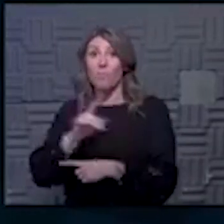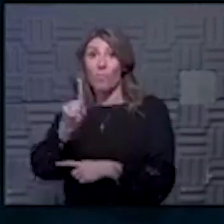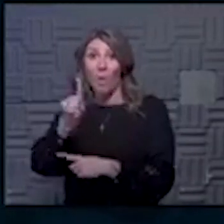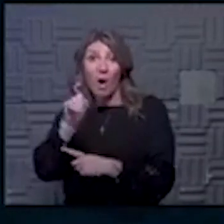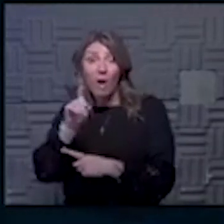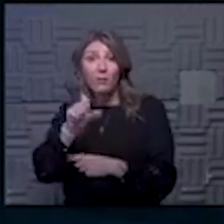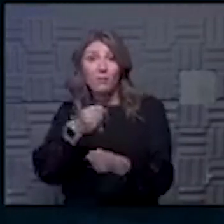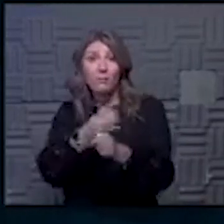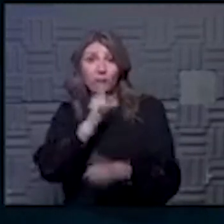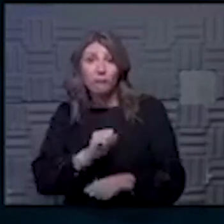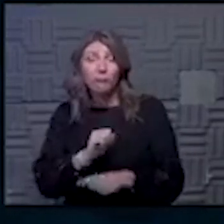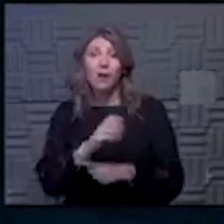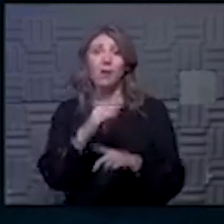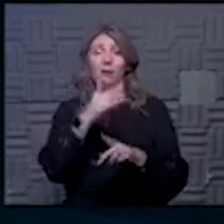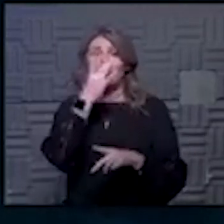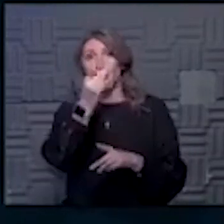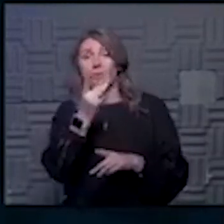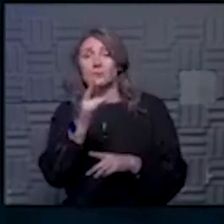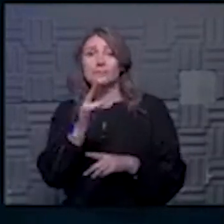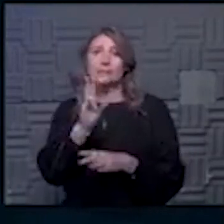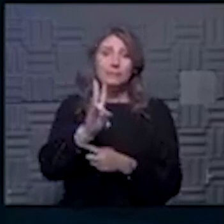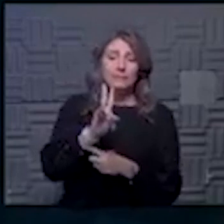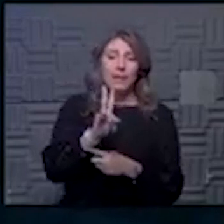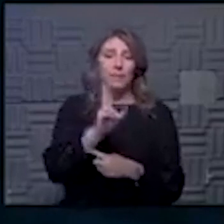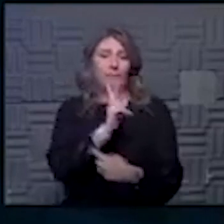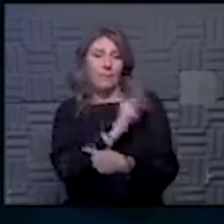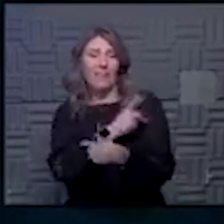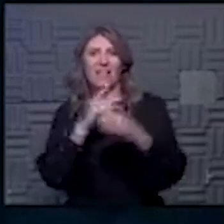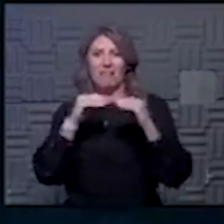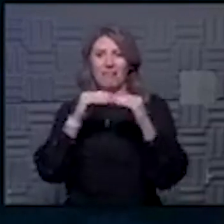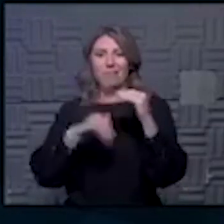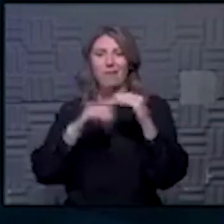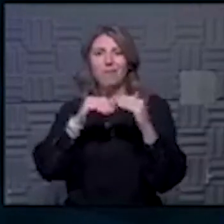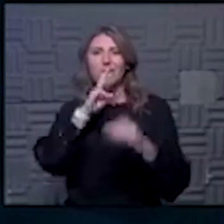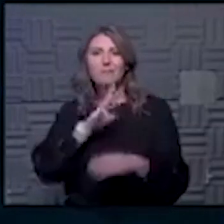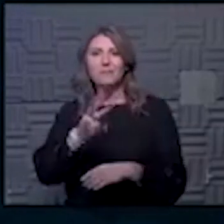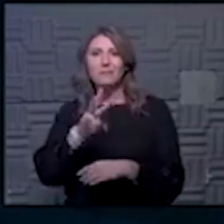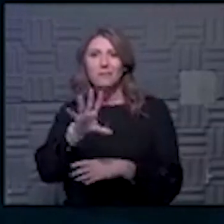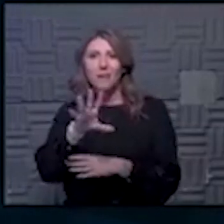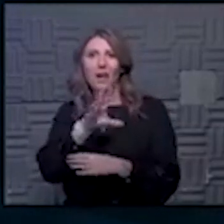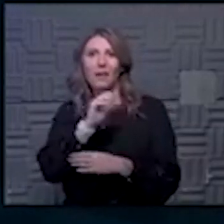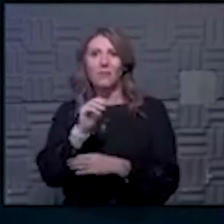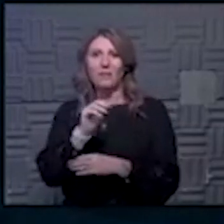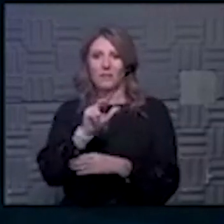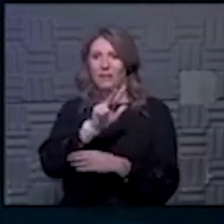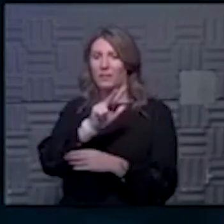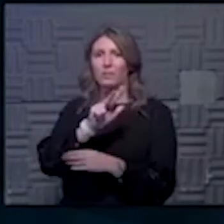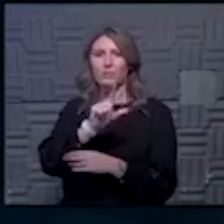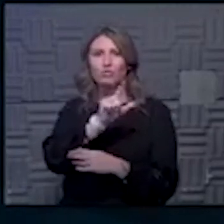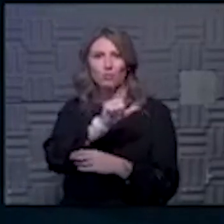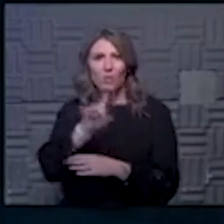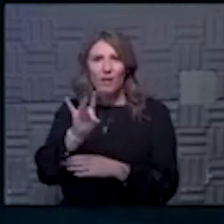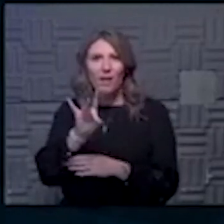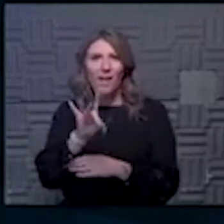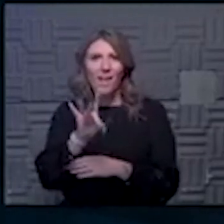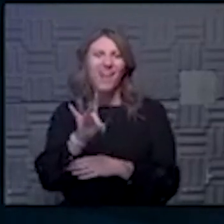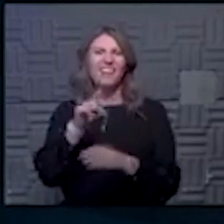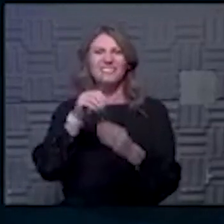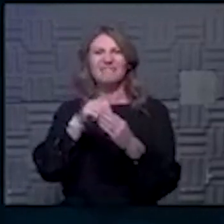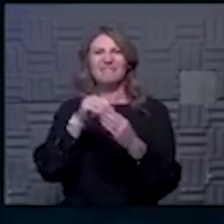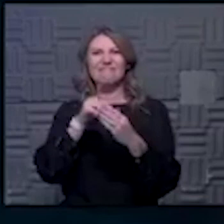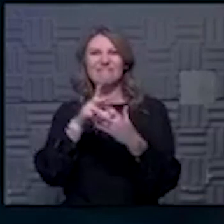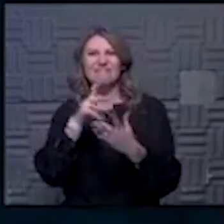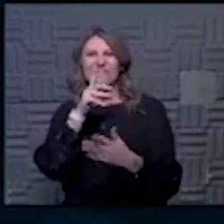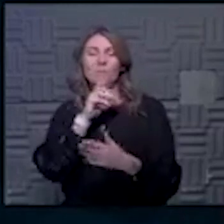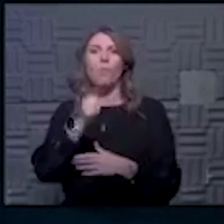But interestingly, 7 of those were, less than 65 and 28 in the Medicare age. And about 10 of